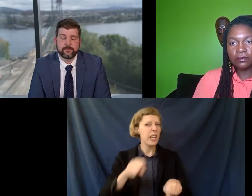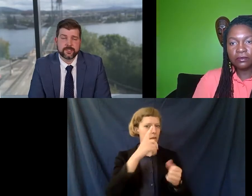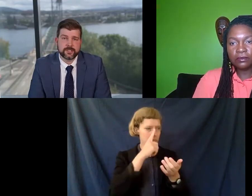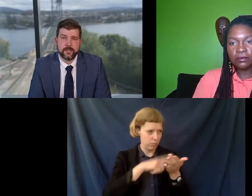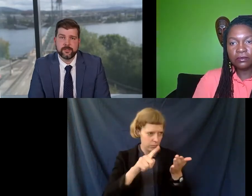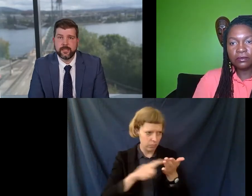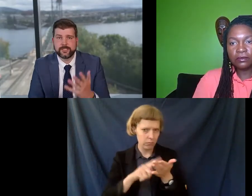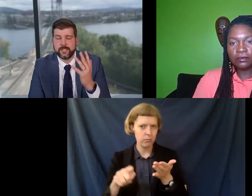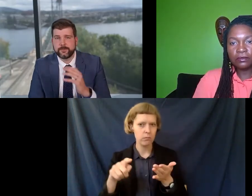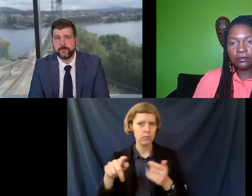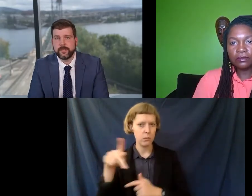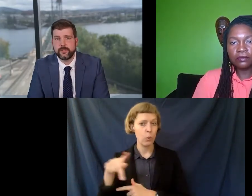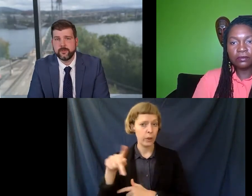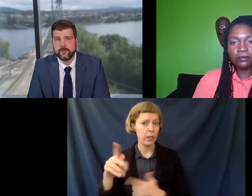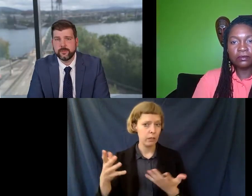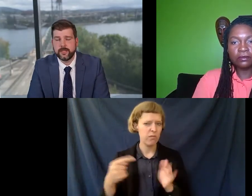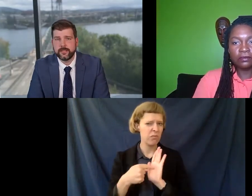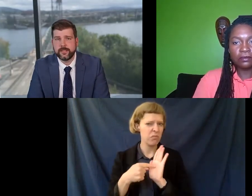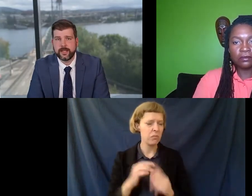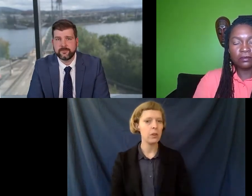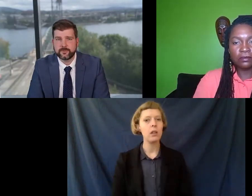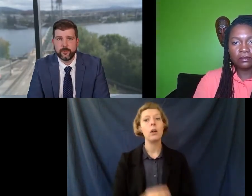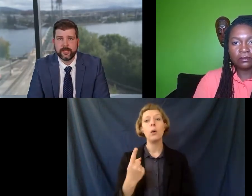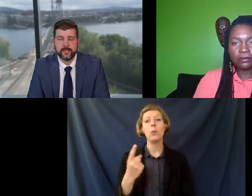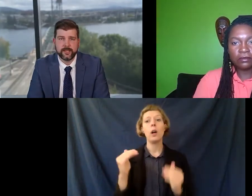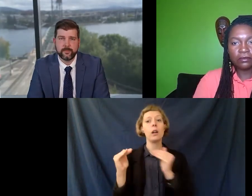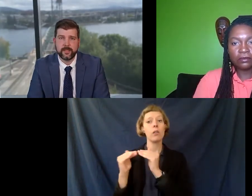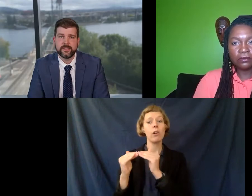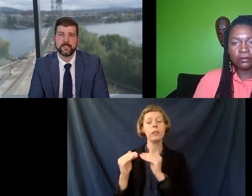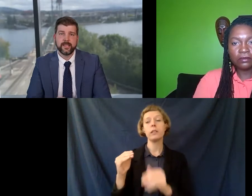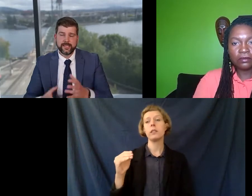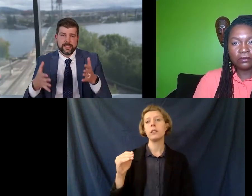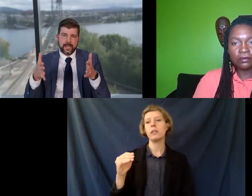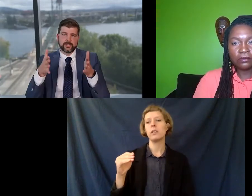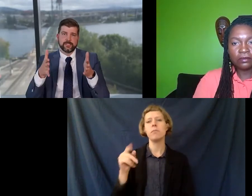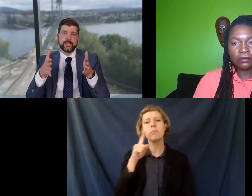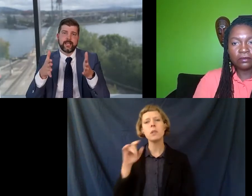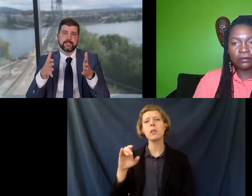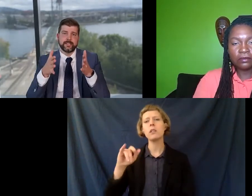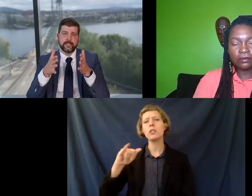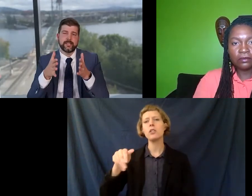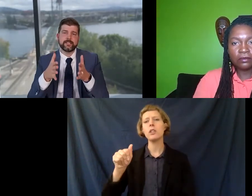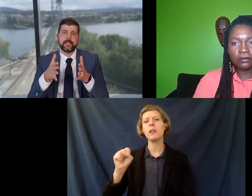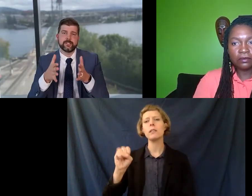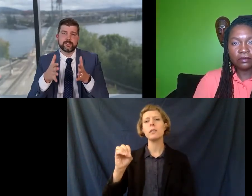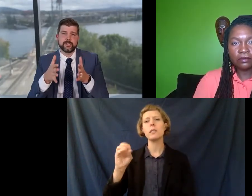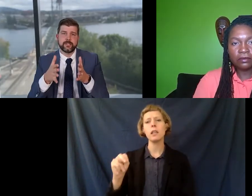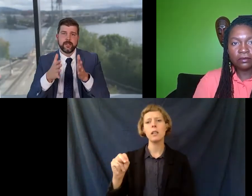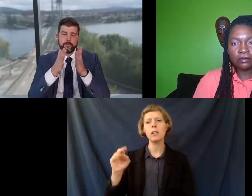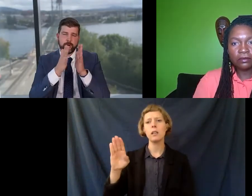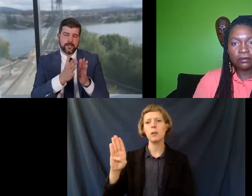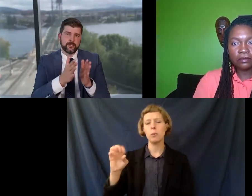in San Francisco, Chase Aboudin, who he and I have spoken at length about this, he actually has in his